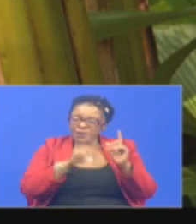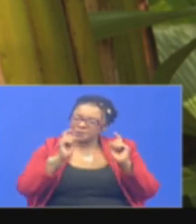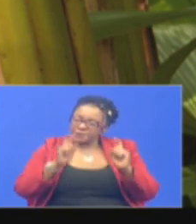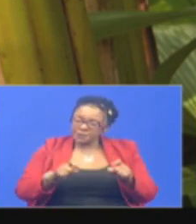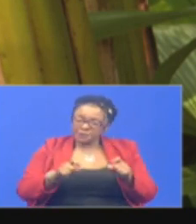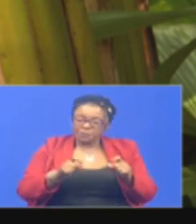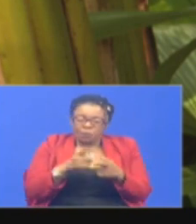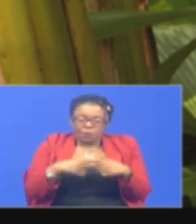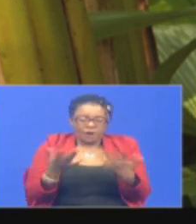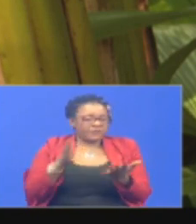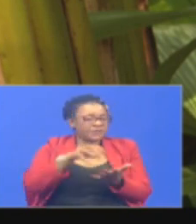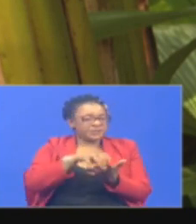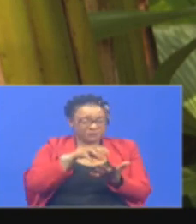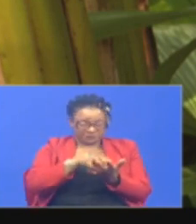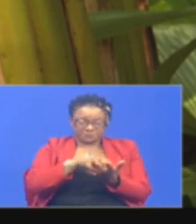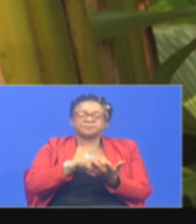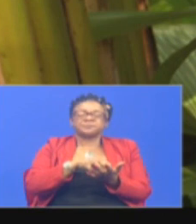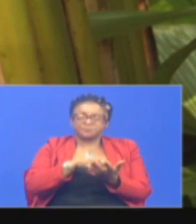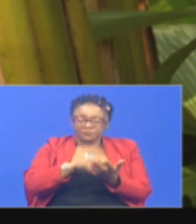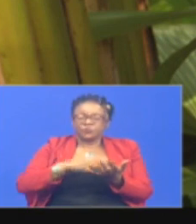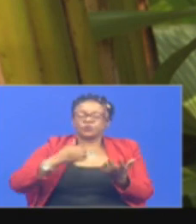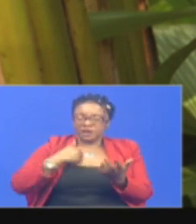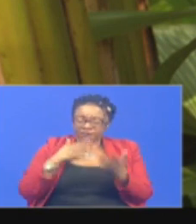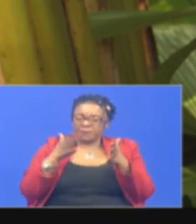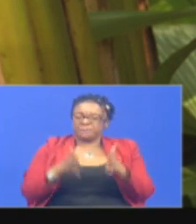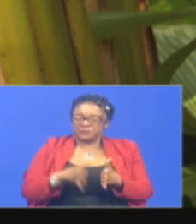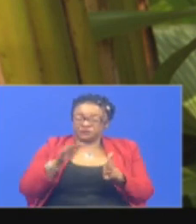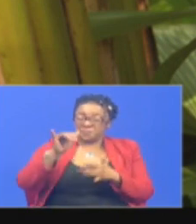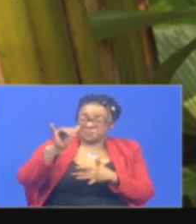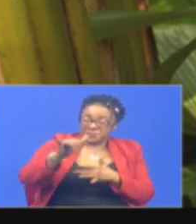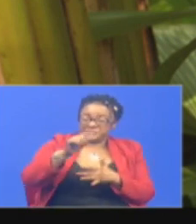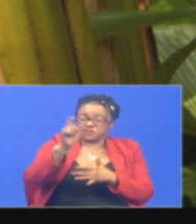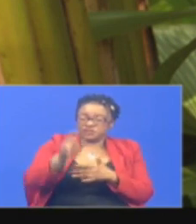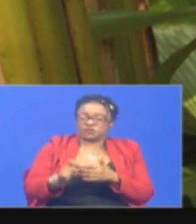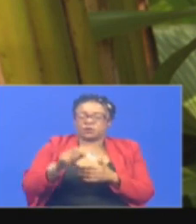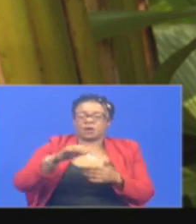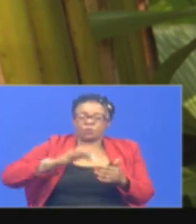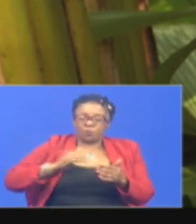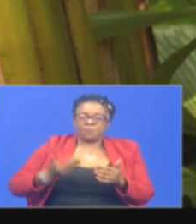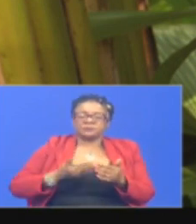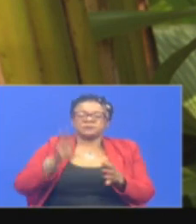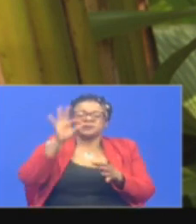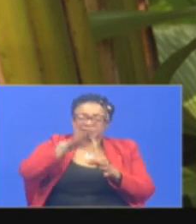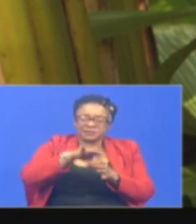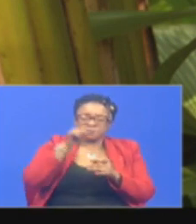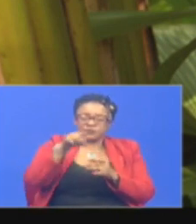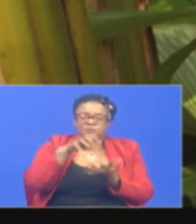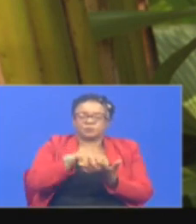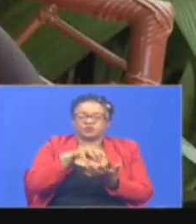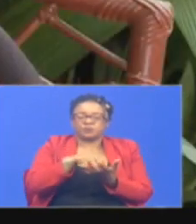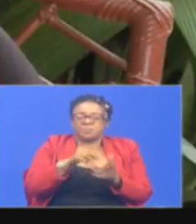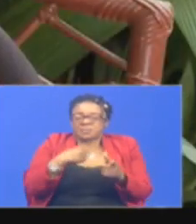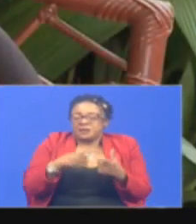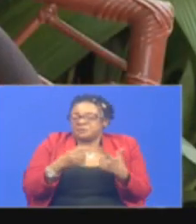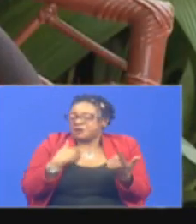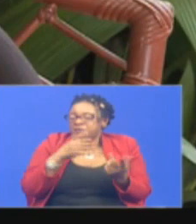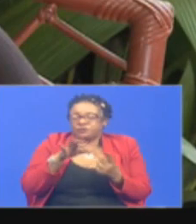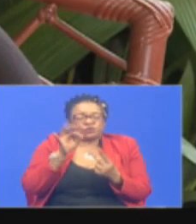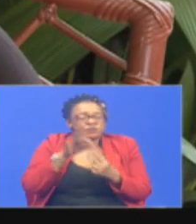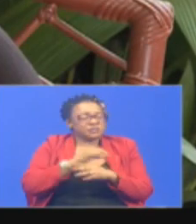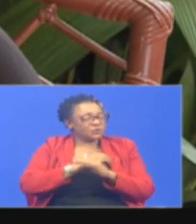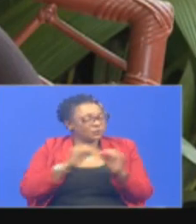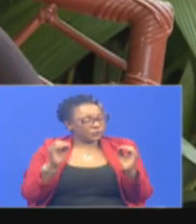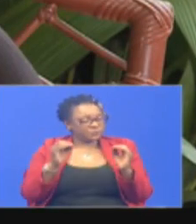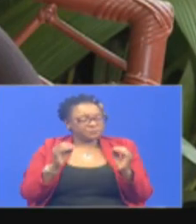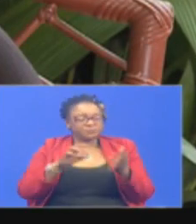whatever the case, you will have somebody coming out of that region that must be female, elected for this seat, they have no two ways about it. It also has